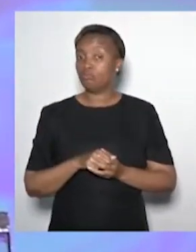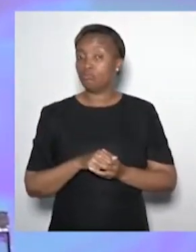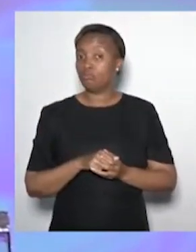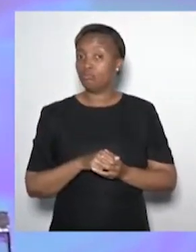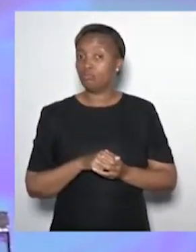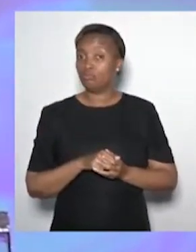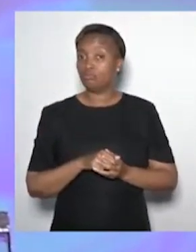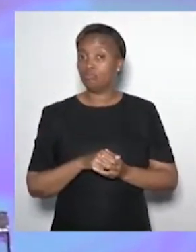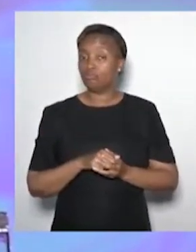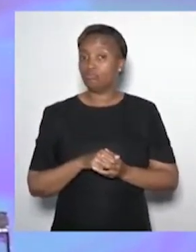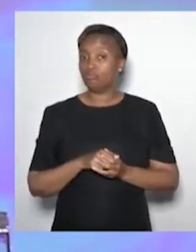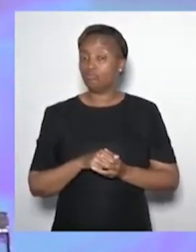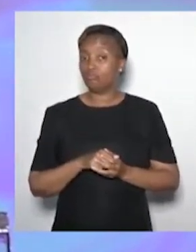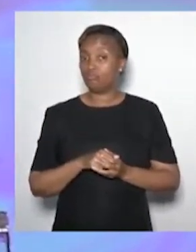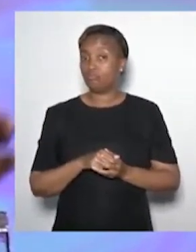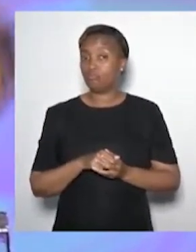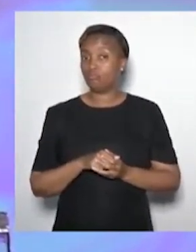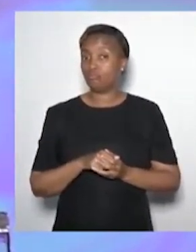could